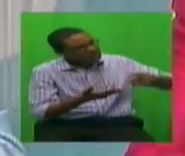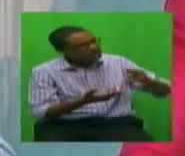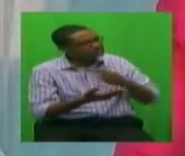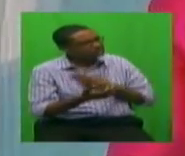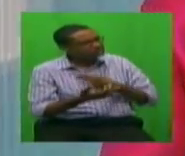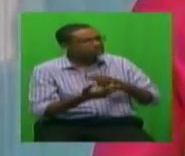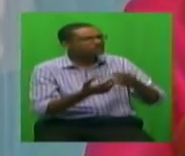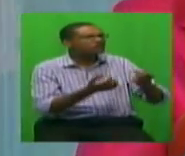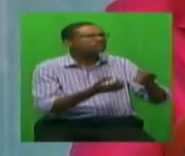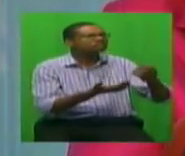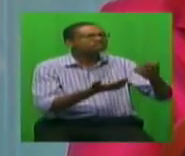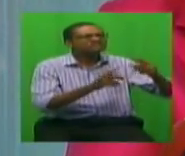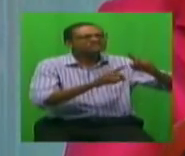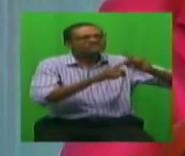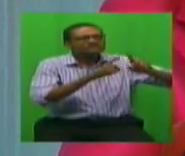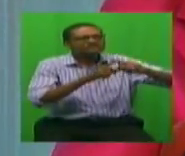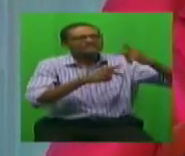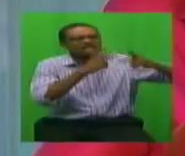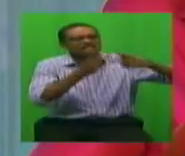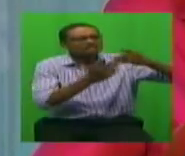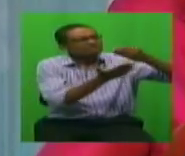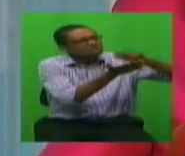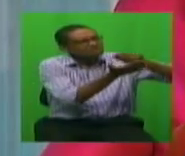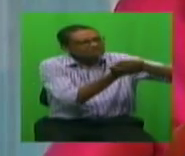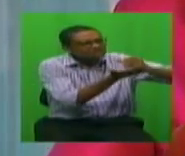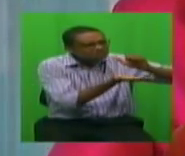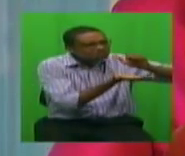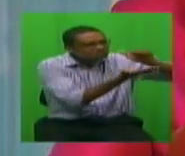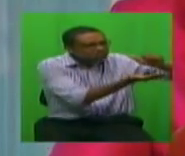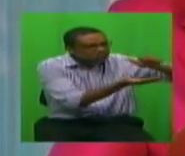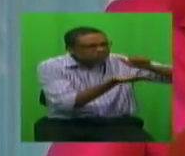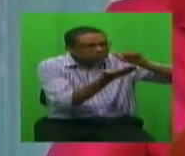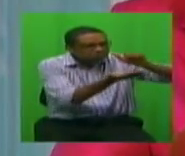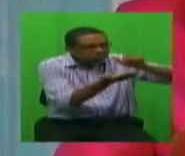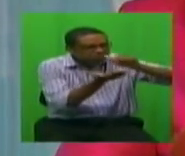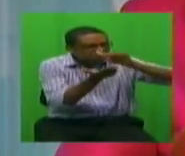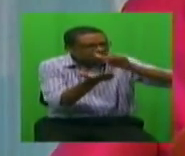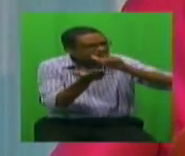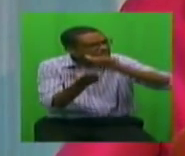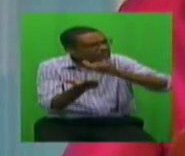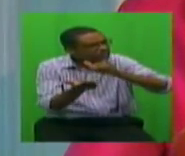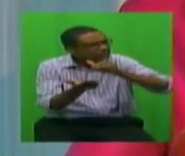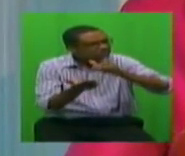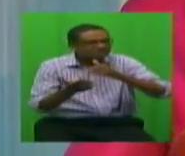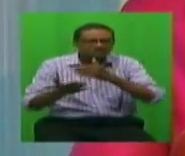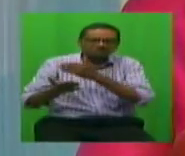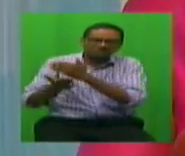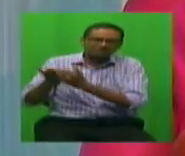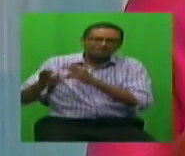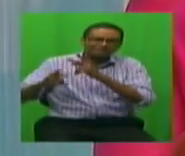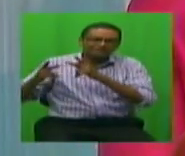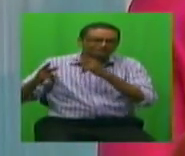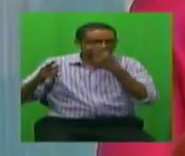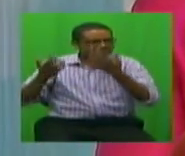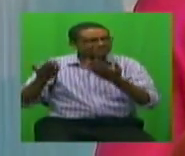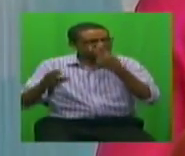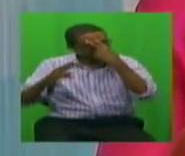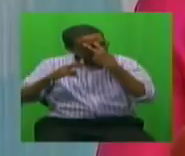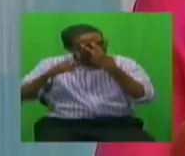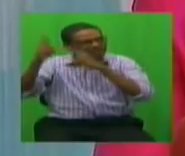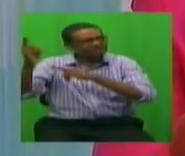types of grants that are available. Because unfortunately there seems to be some misinformation with that and a focus that it is